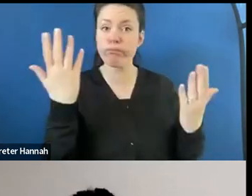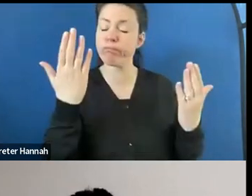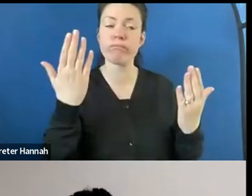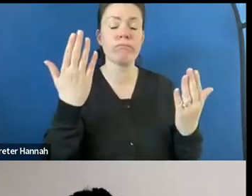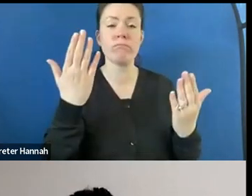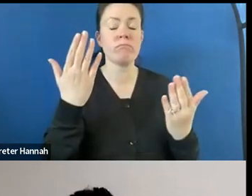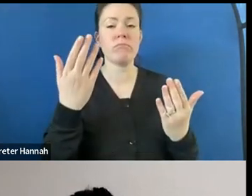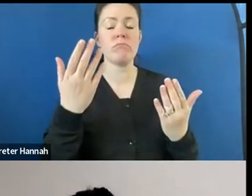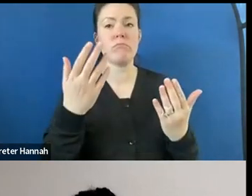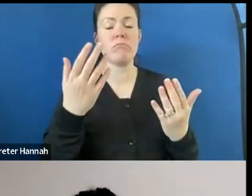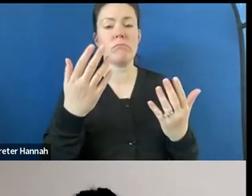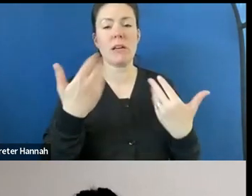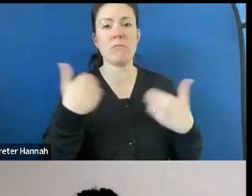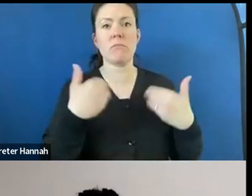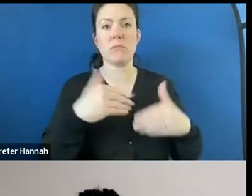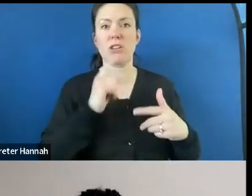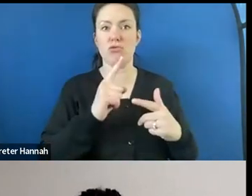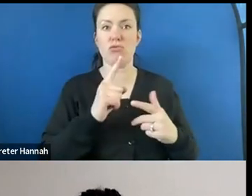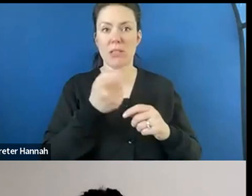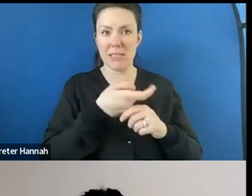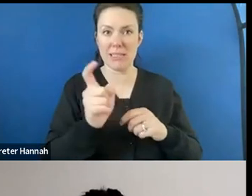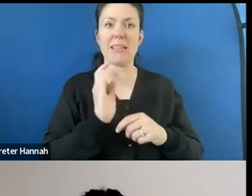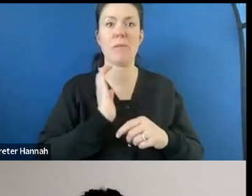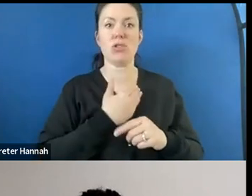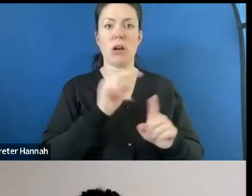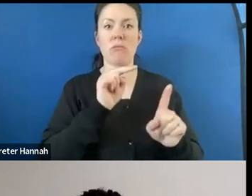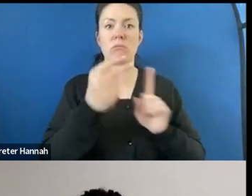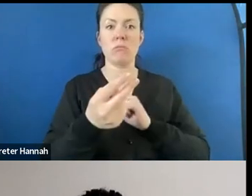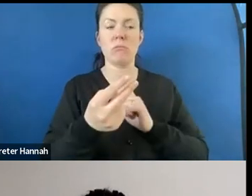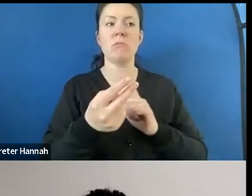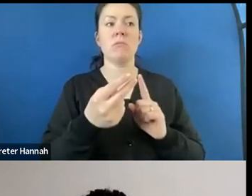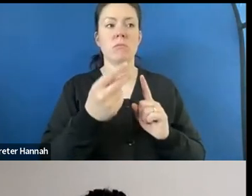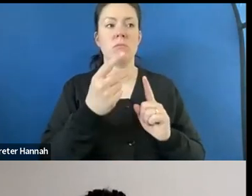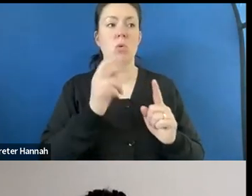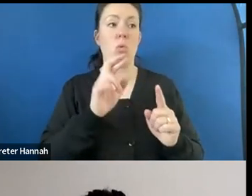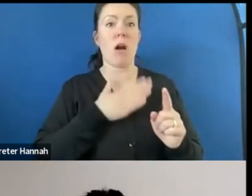big schism, and it can take a lot, and it is a big issue within so many